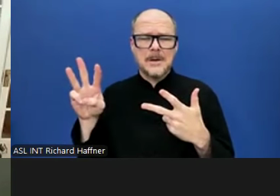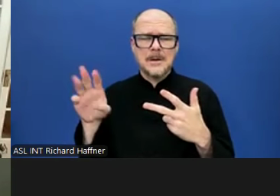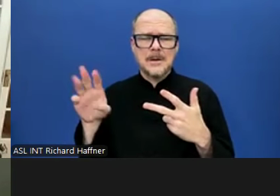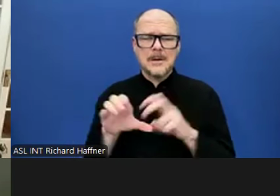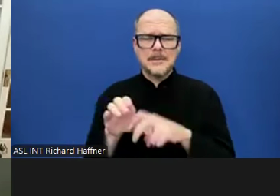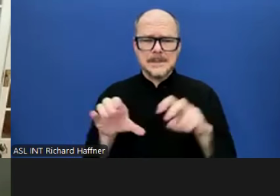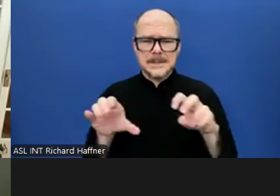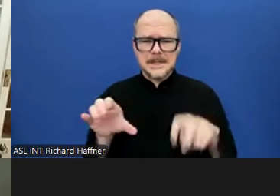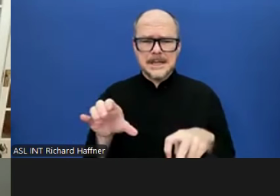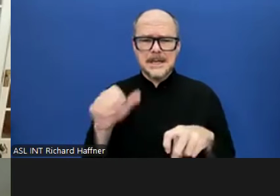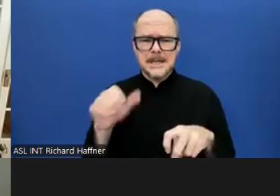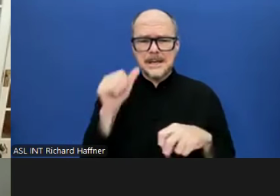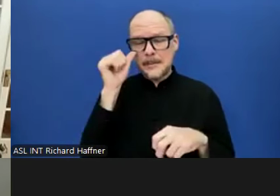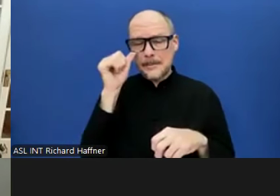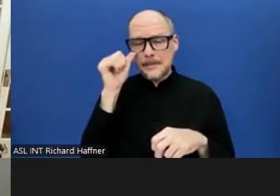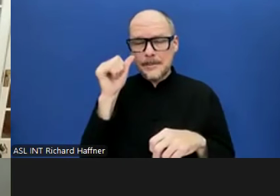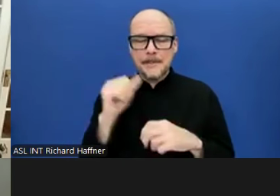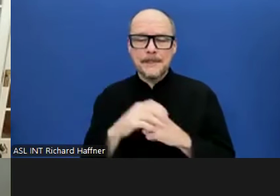Abstain.